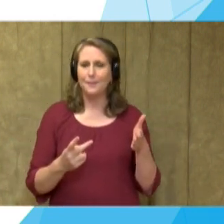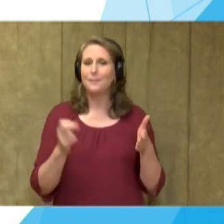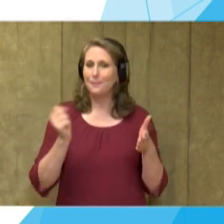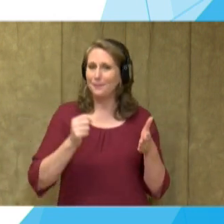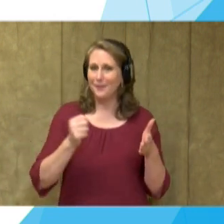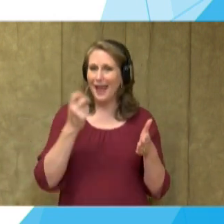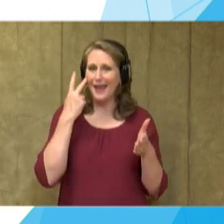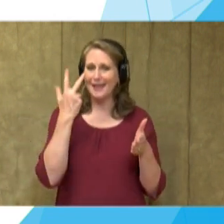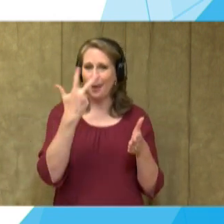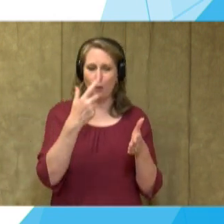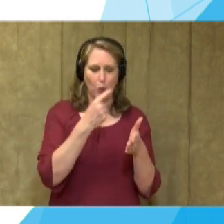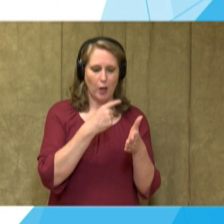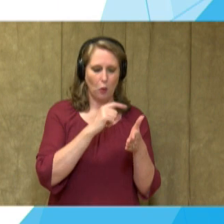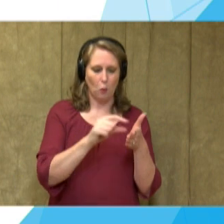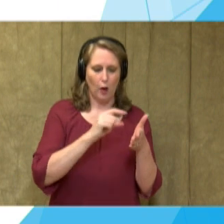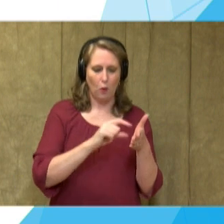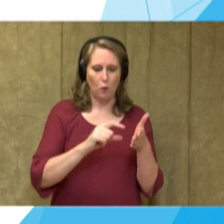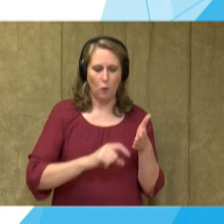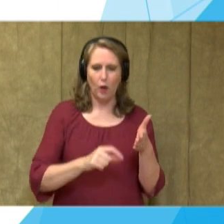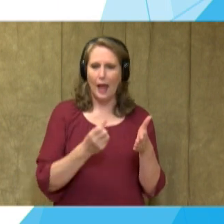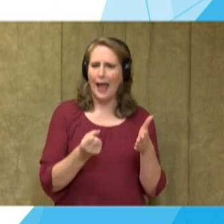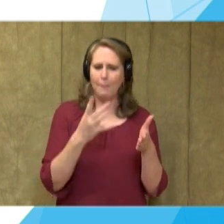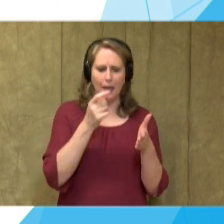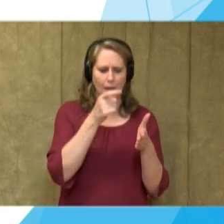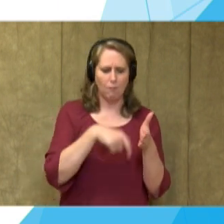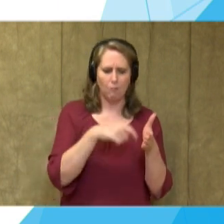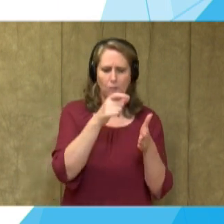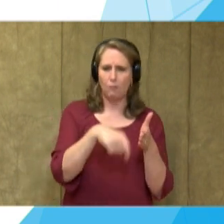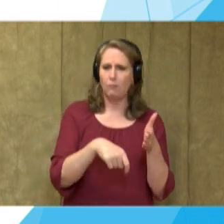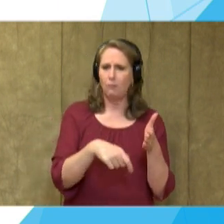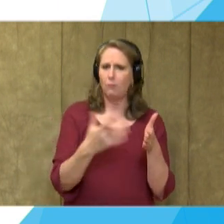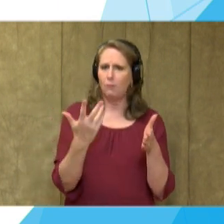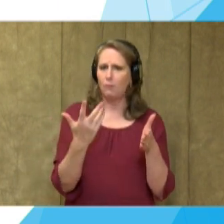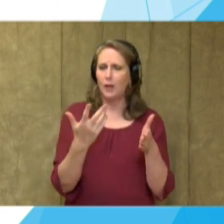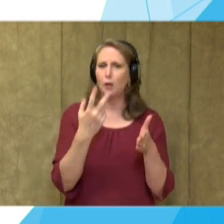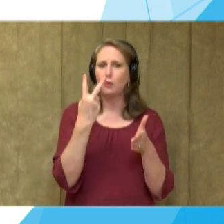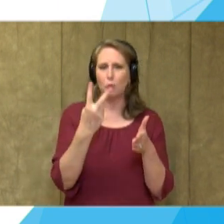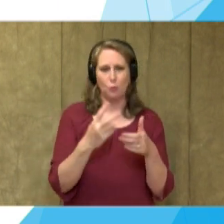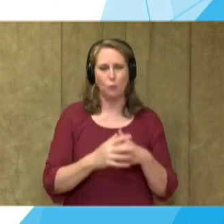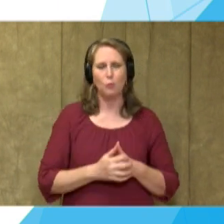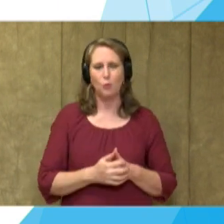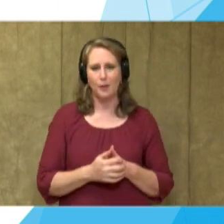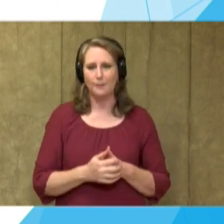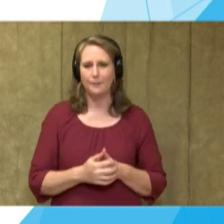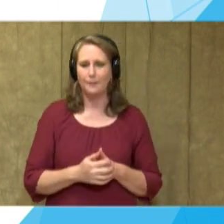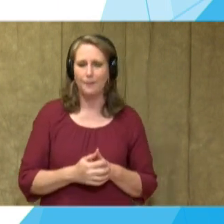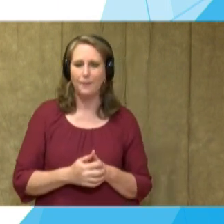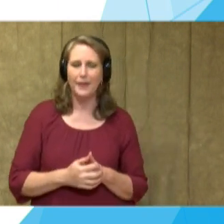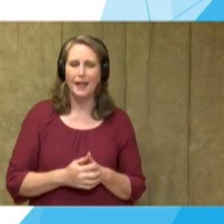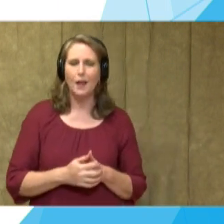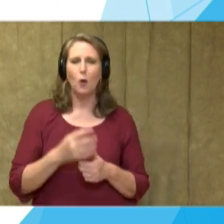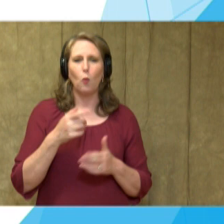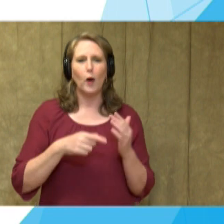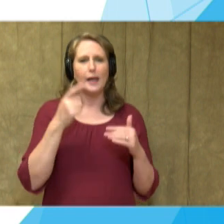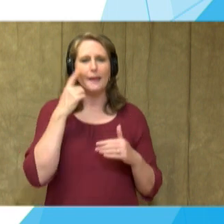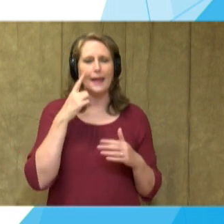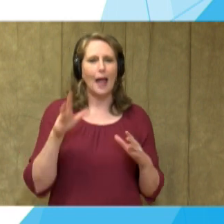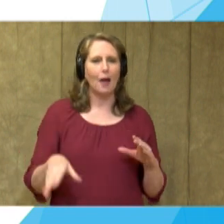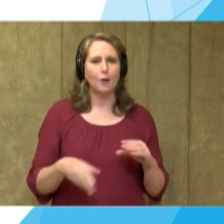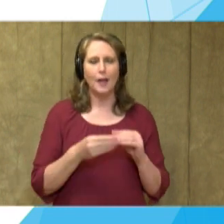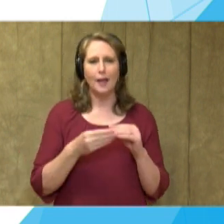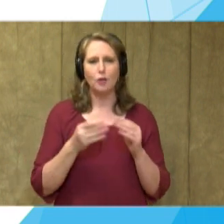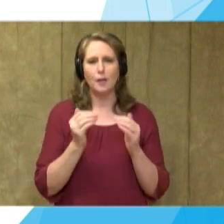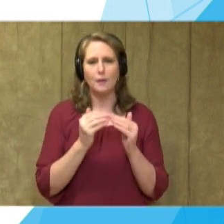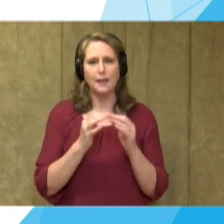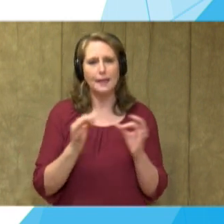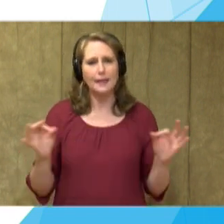I see 3 rows. And how many is in each row? There are 2 eggs in each row. So what do you think our addition